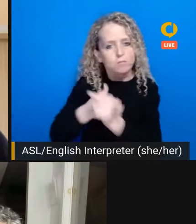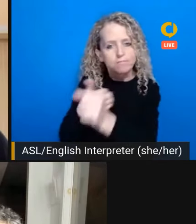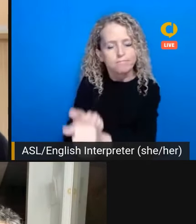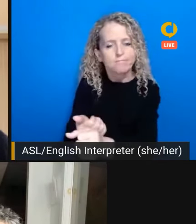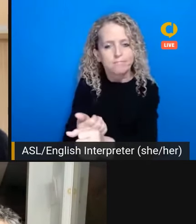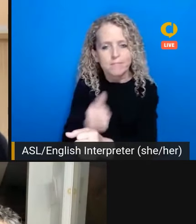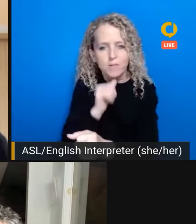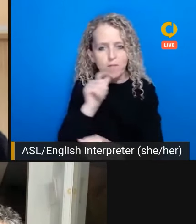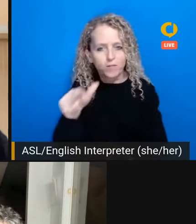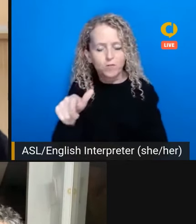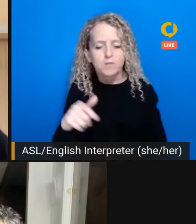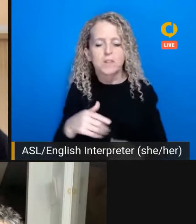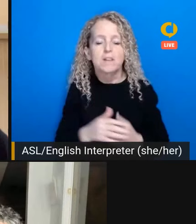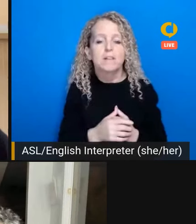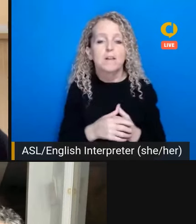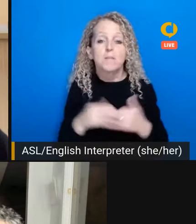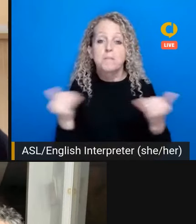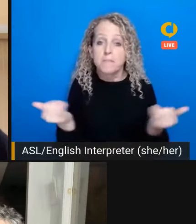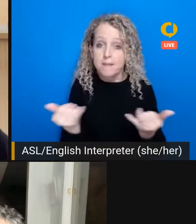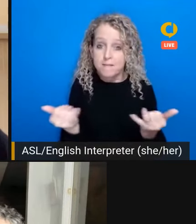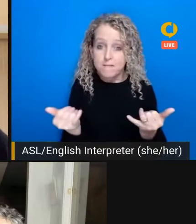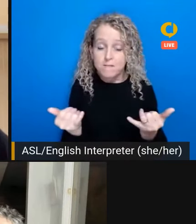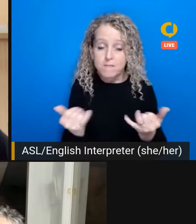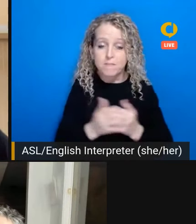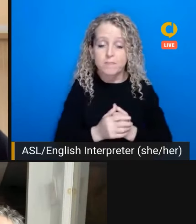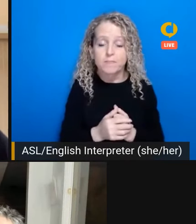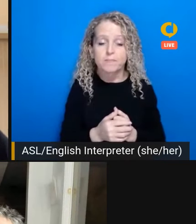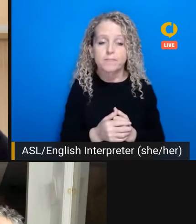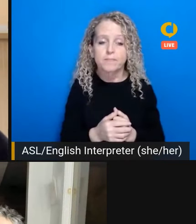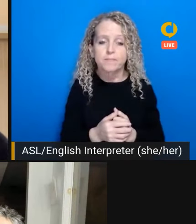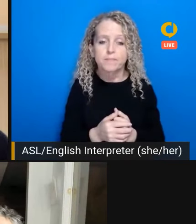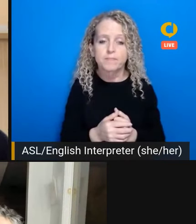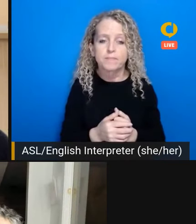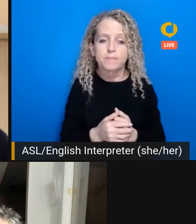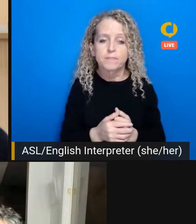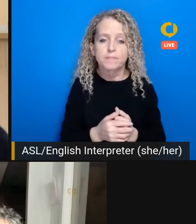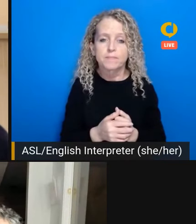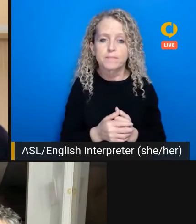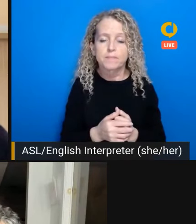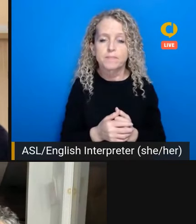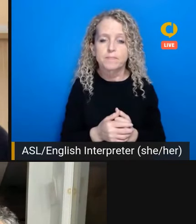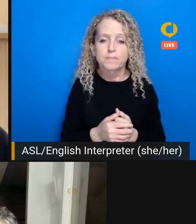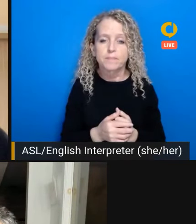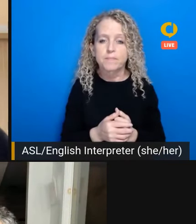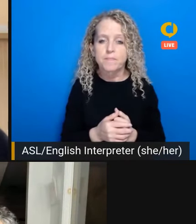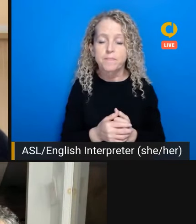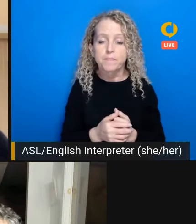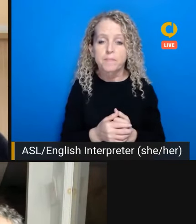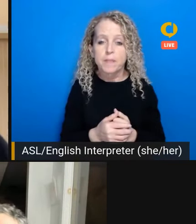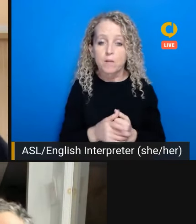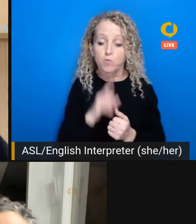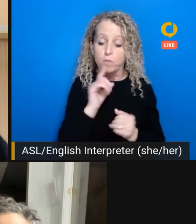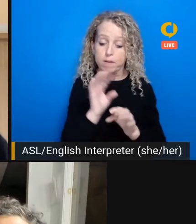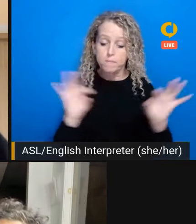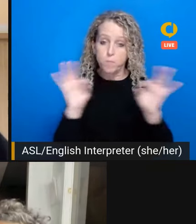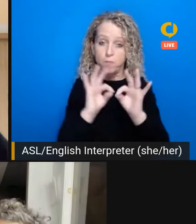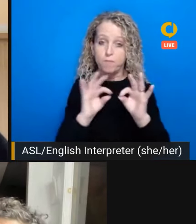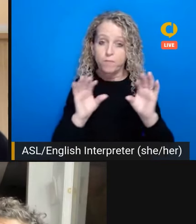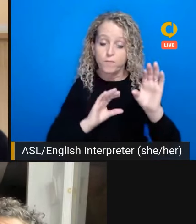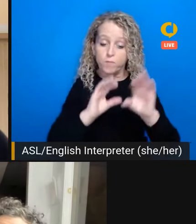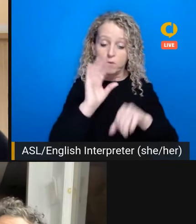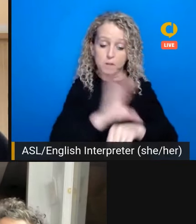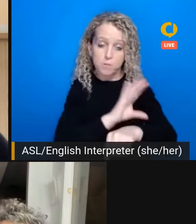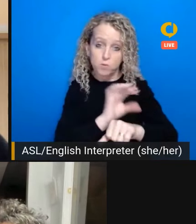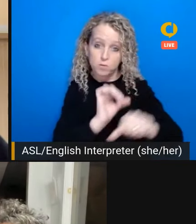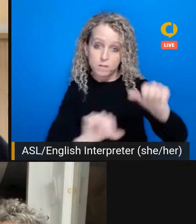But now we're seeing that part of an effective computer science education involves